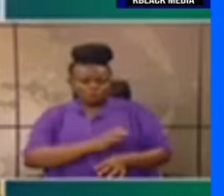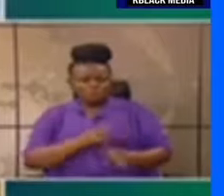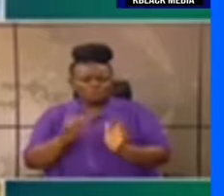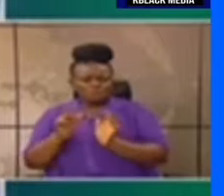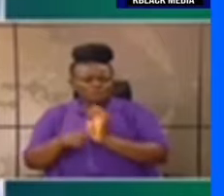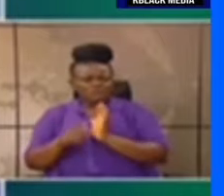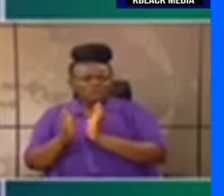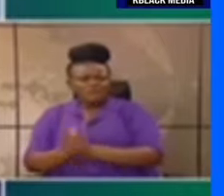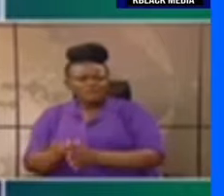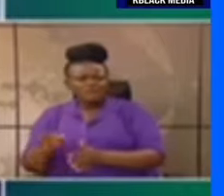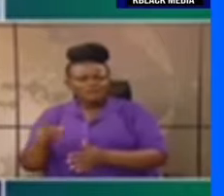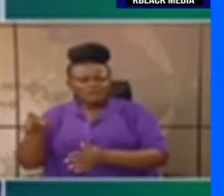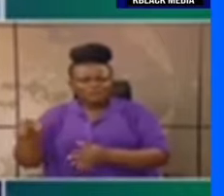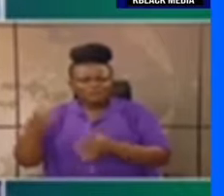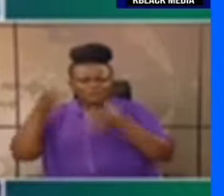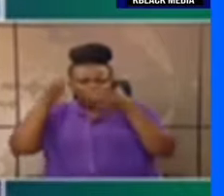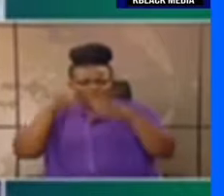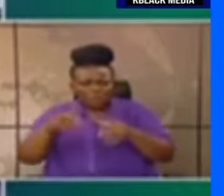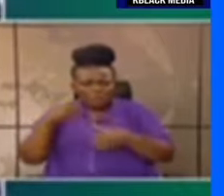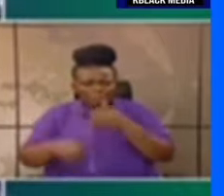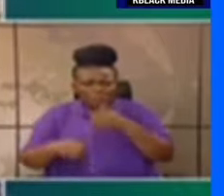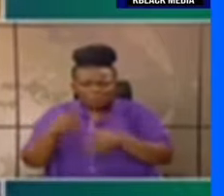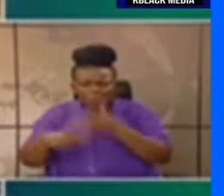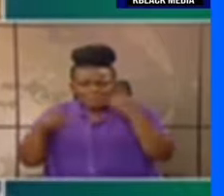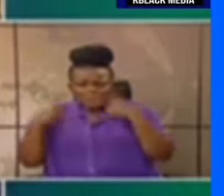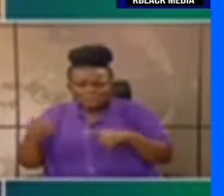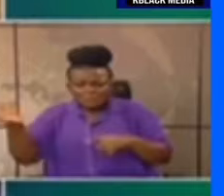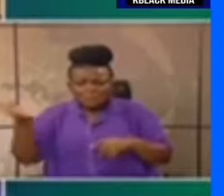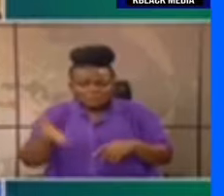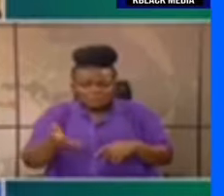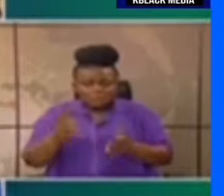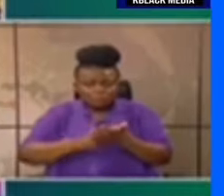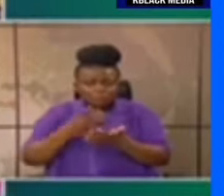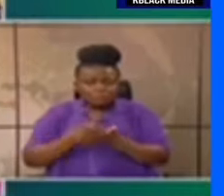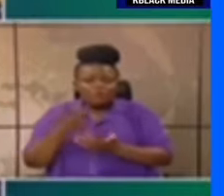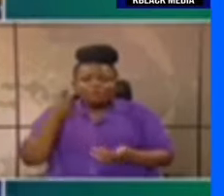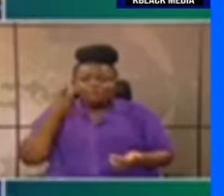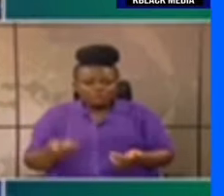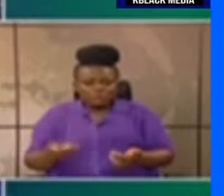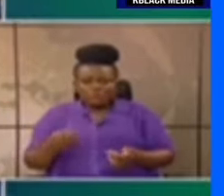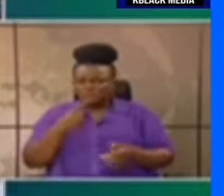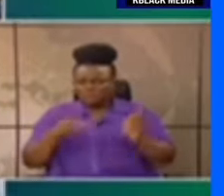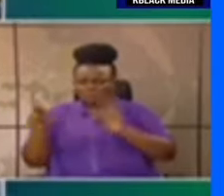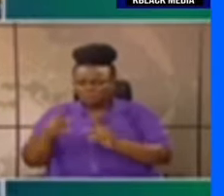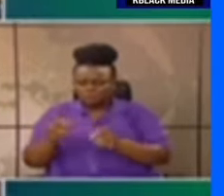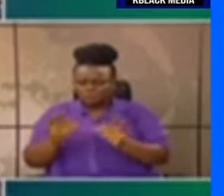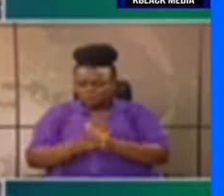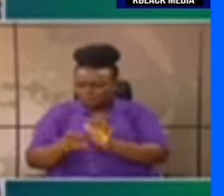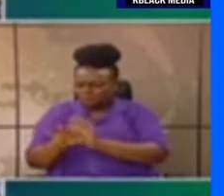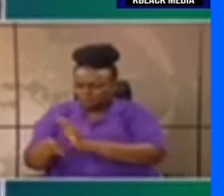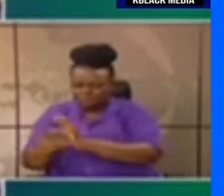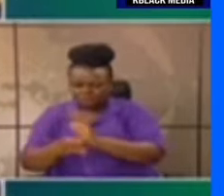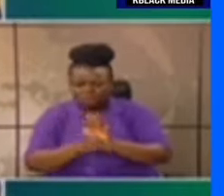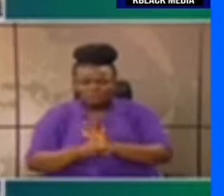say, Una now, what am I accreditation? Then a corso, and no castle, oh, Omo, and so I say, I know, and I want Kamakapi,